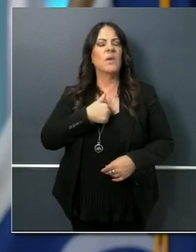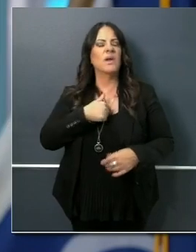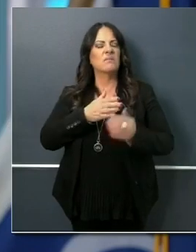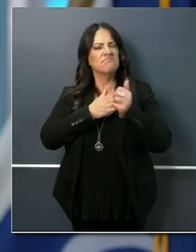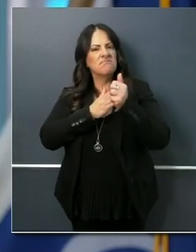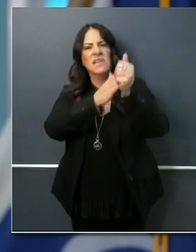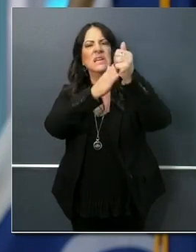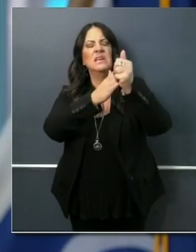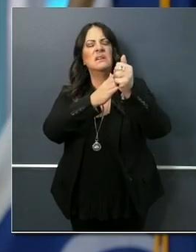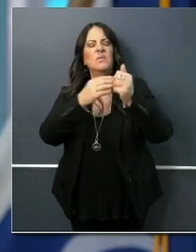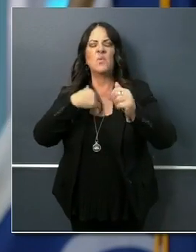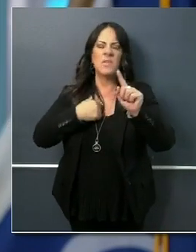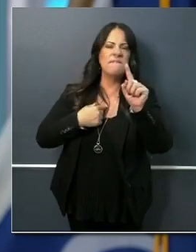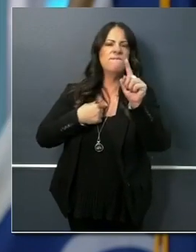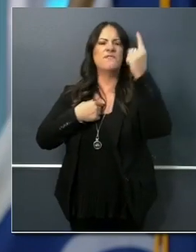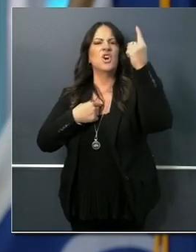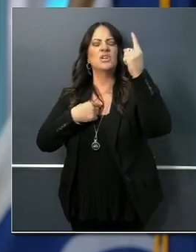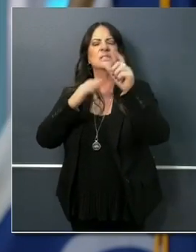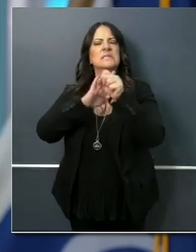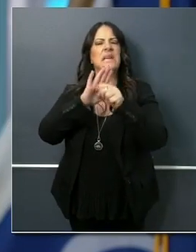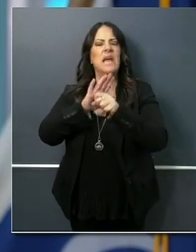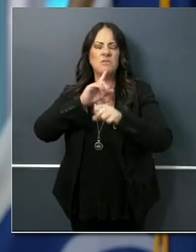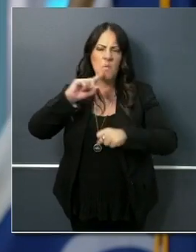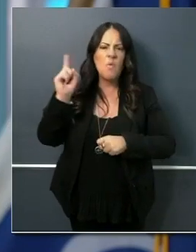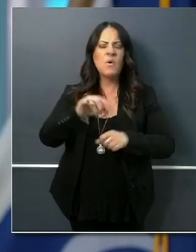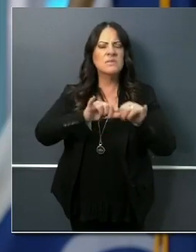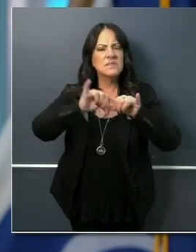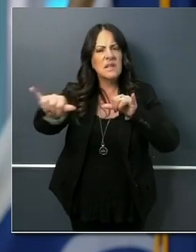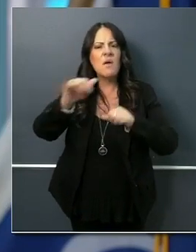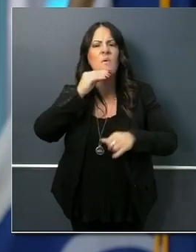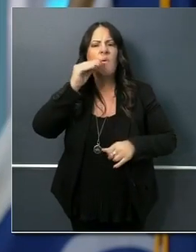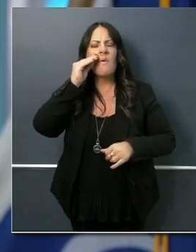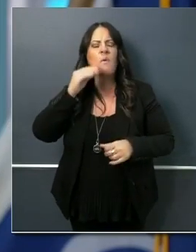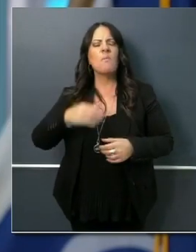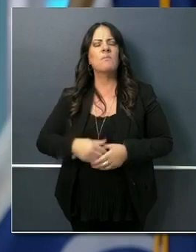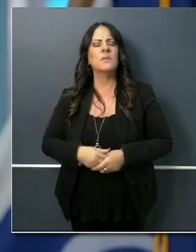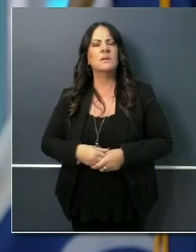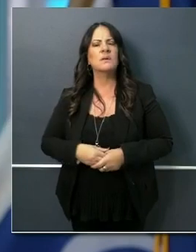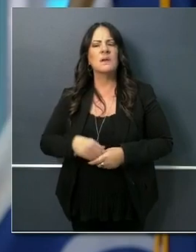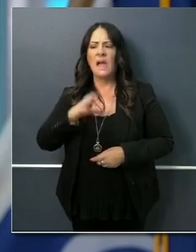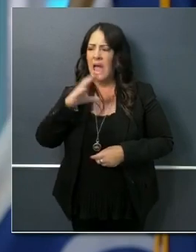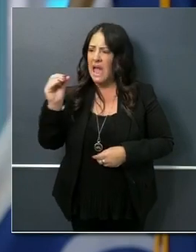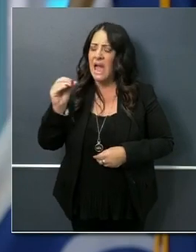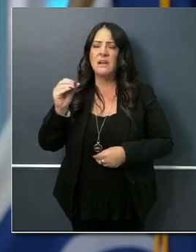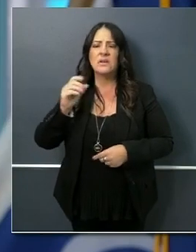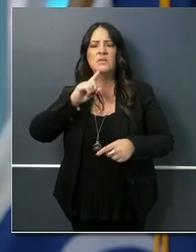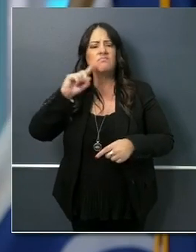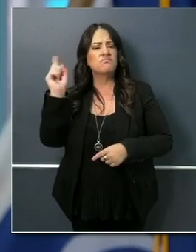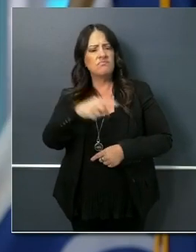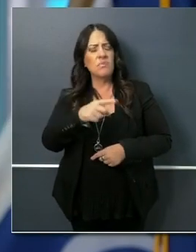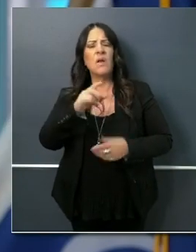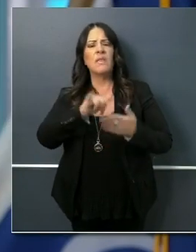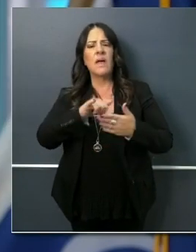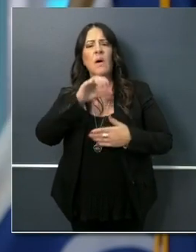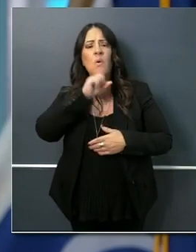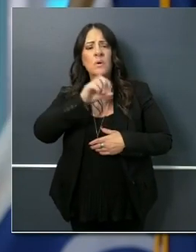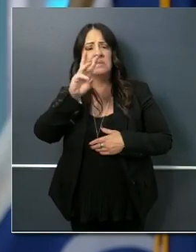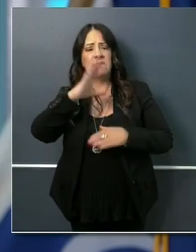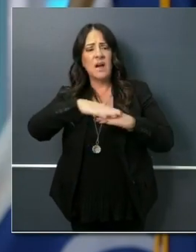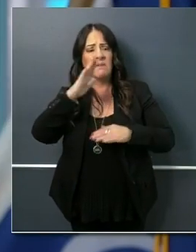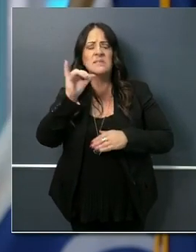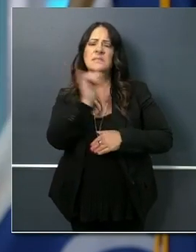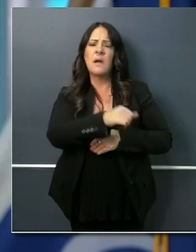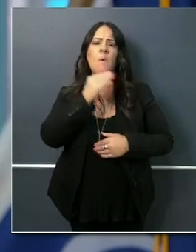was the first. The stay-at-home order, the state was first to request that all seniors, 65 and over, stay at home. We were